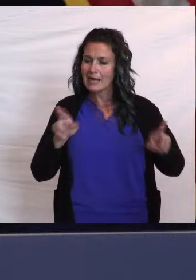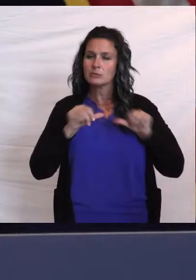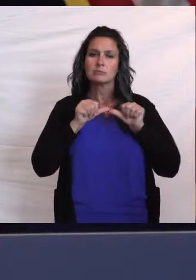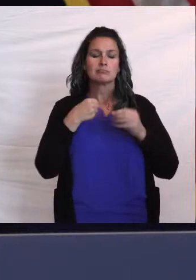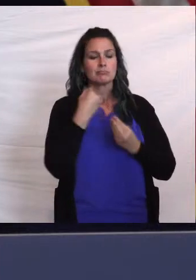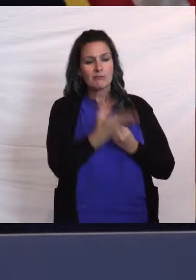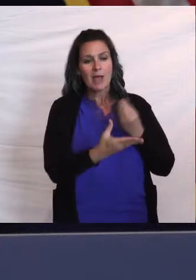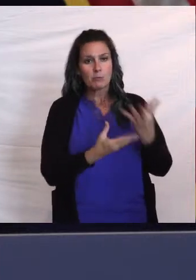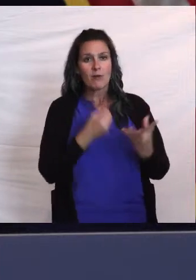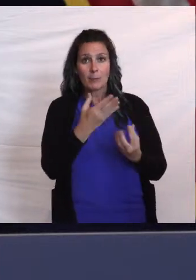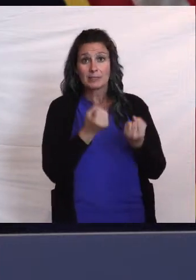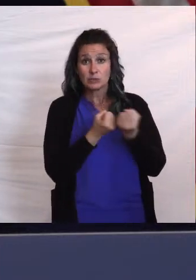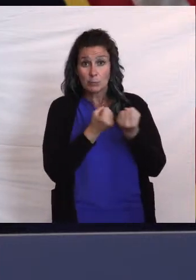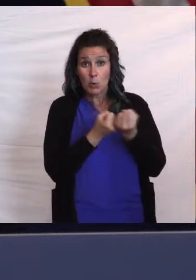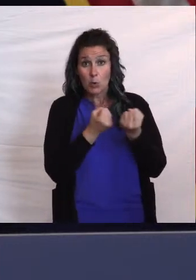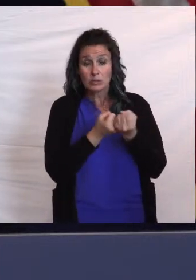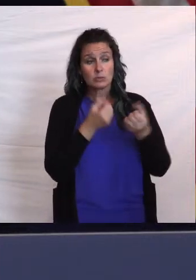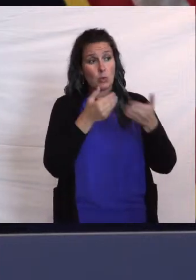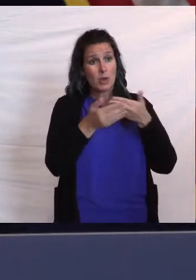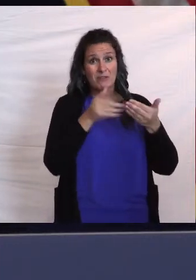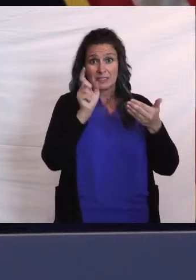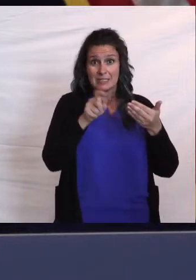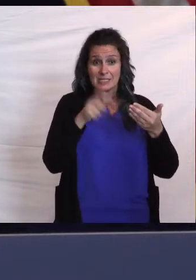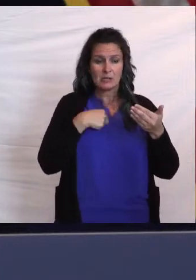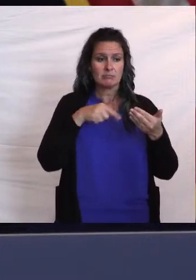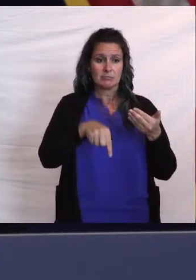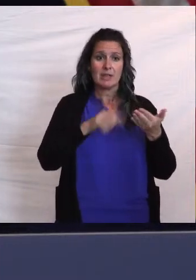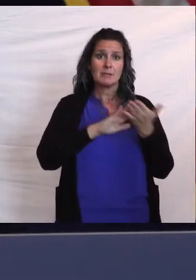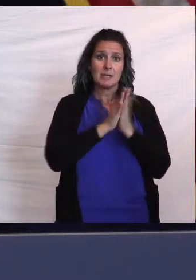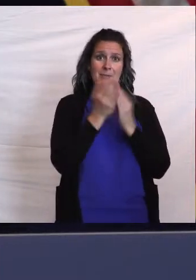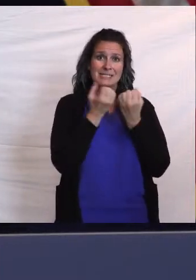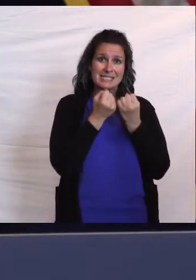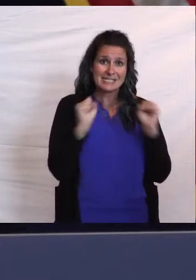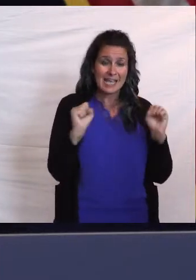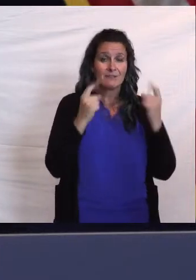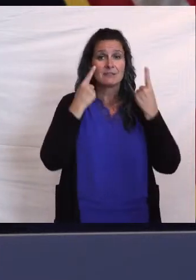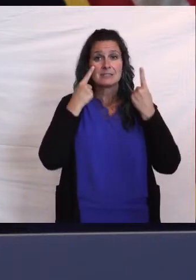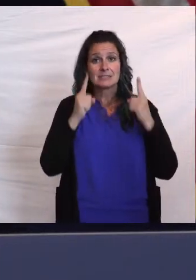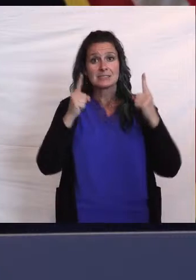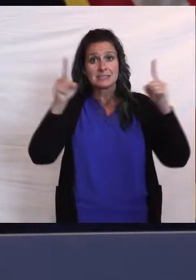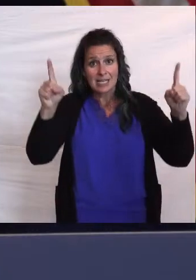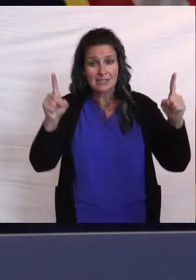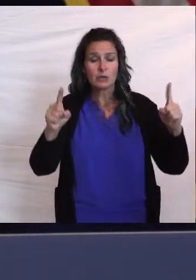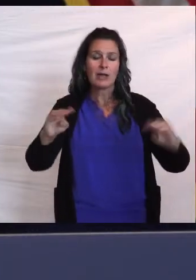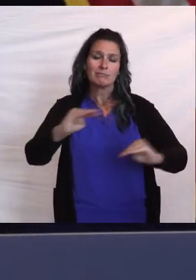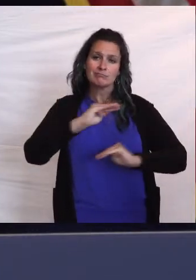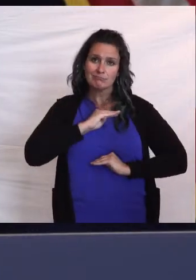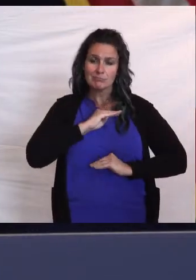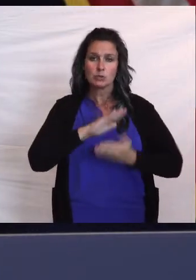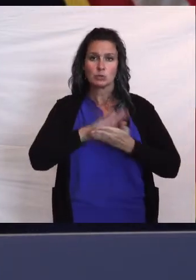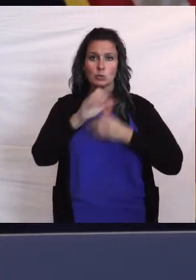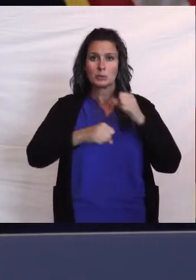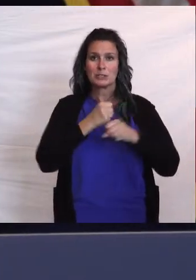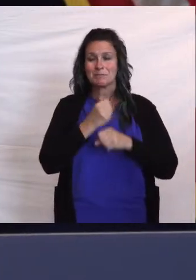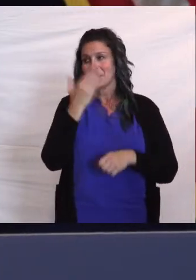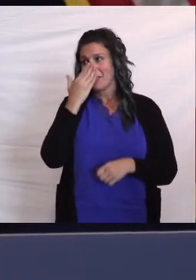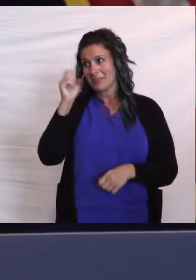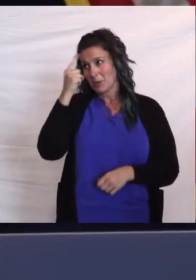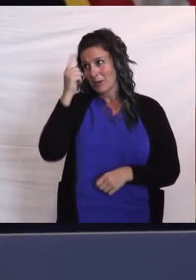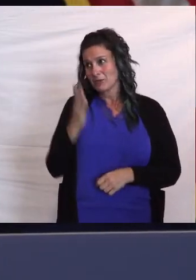providing supports needed to make this a safe, successful, and fulfilling school year. Thank you,